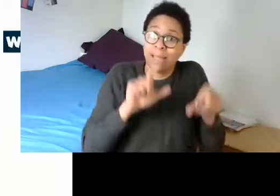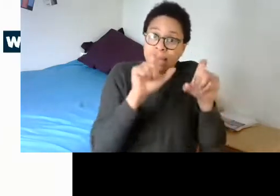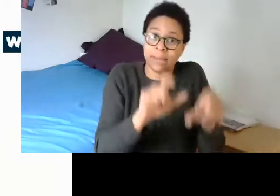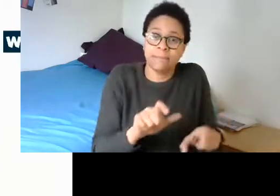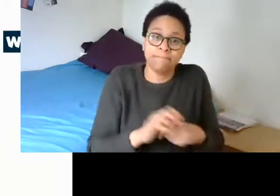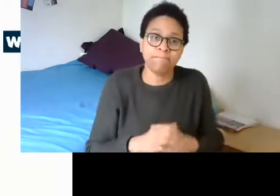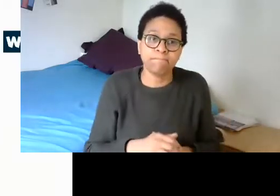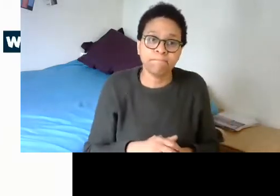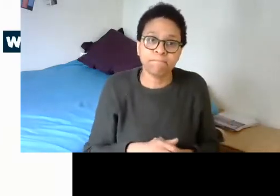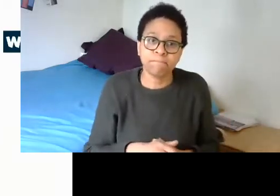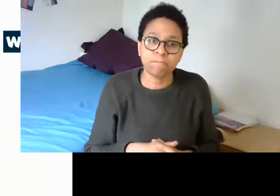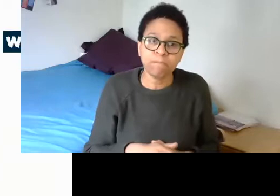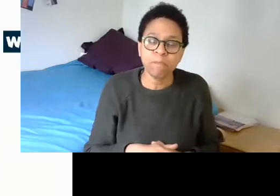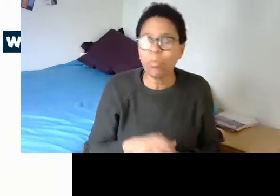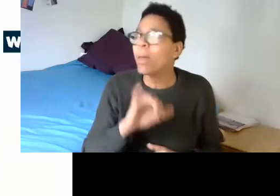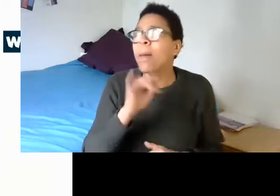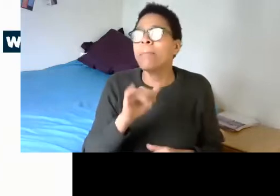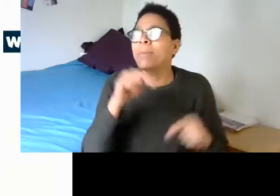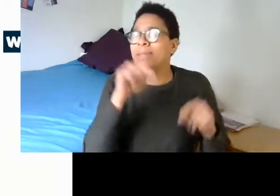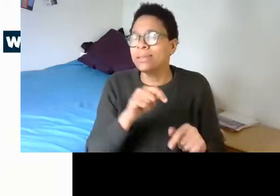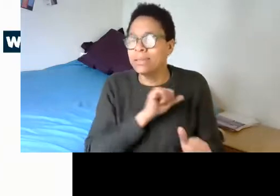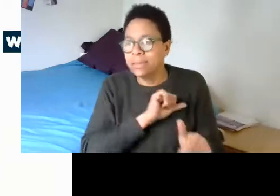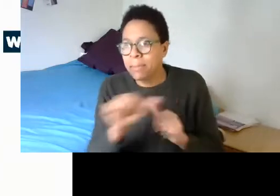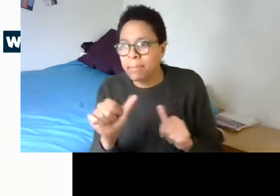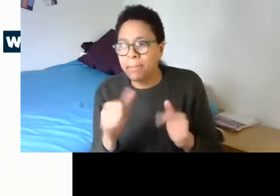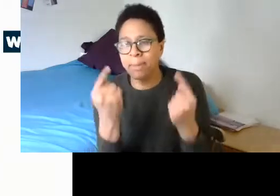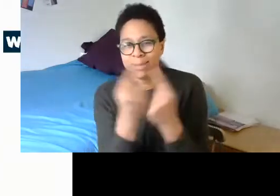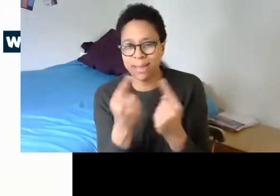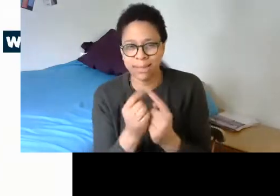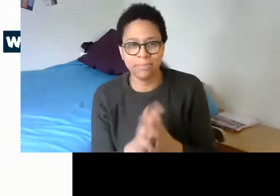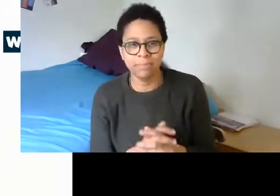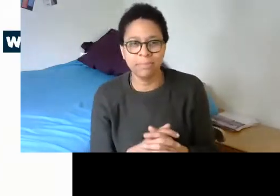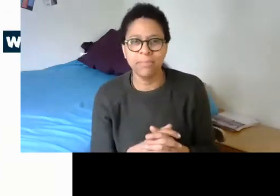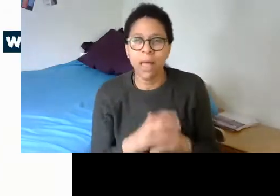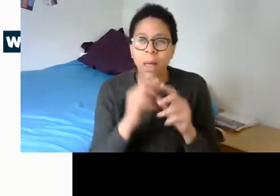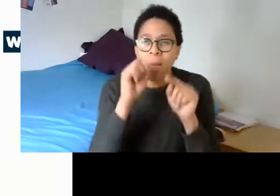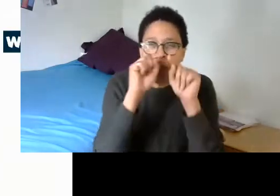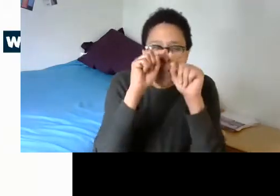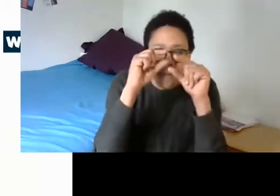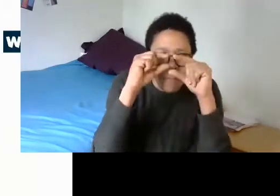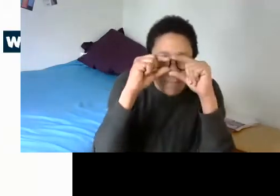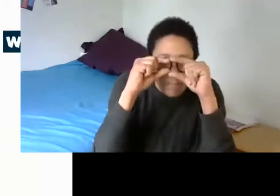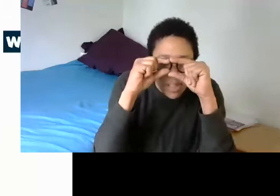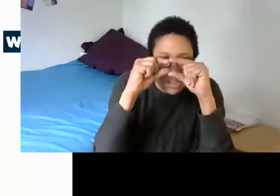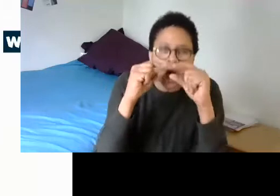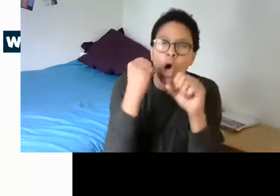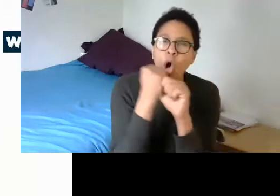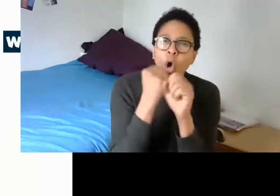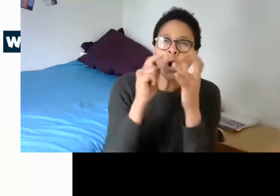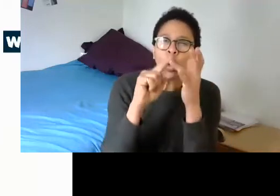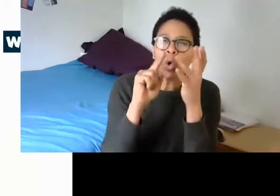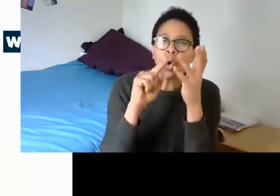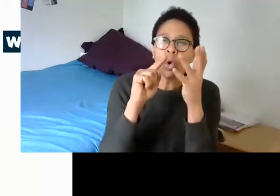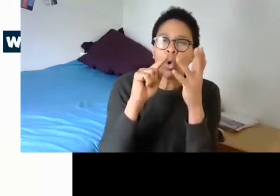And I think this is our best find so far. So this is a miniature gouache painting on mica from the mid-19th